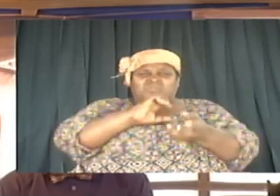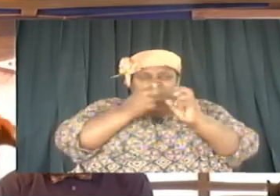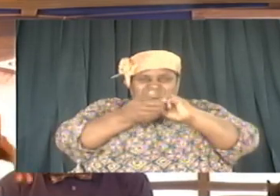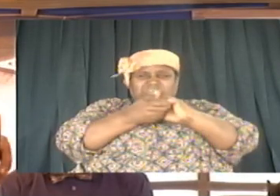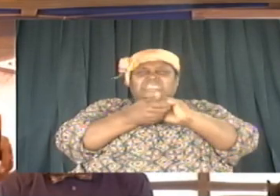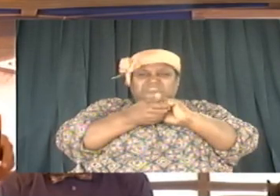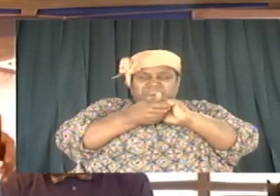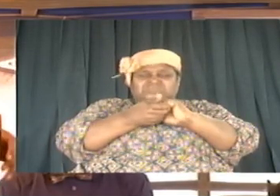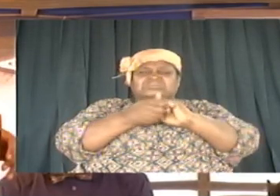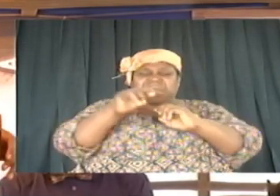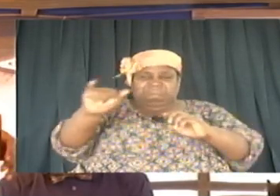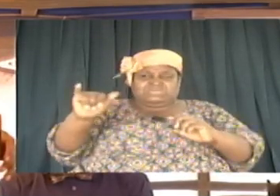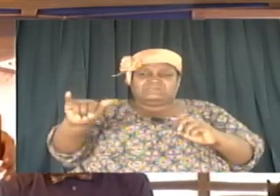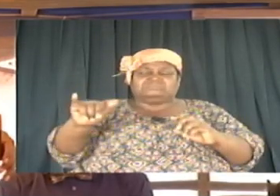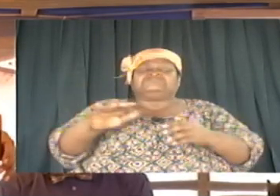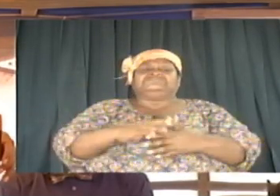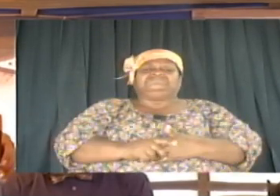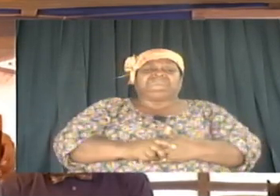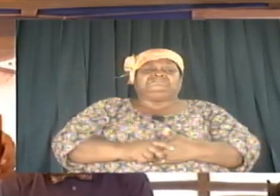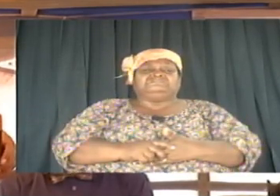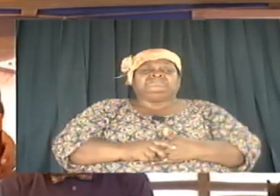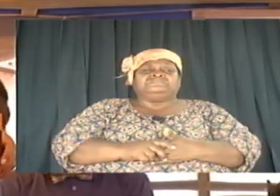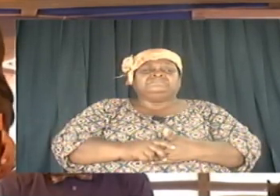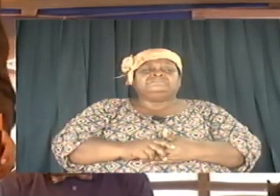We're going to change that.